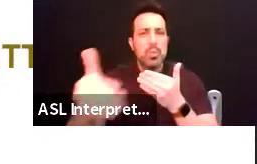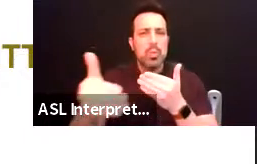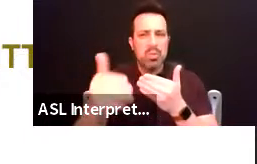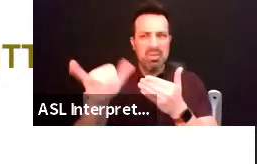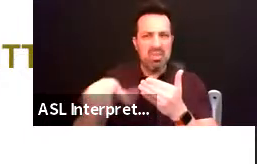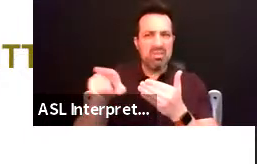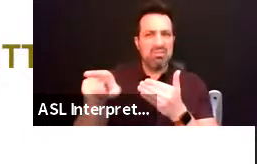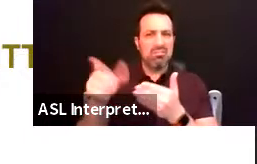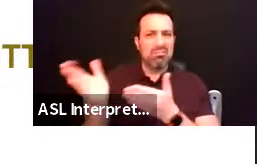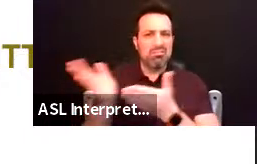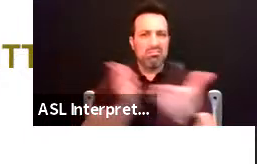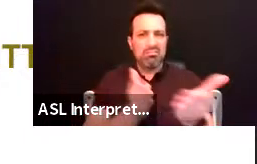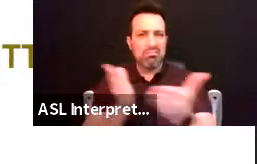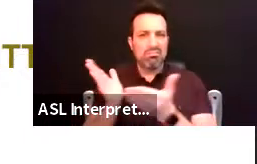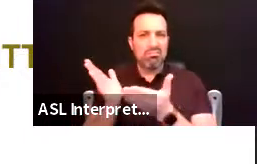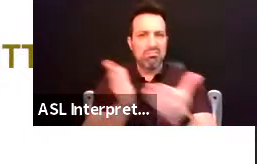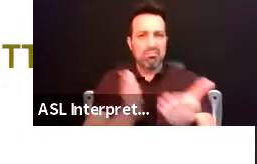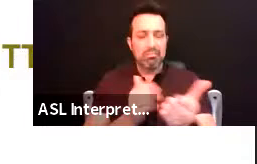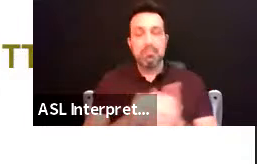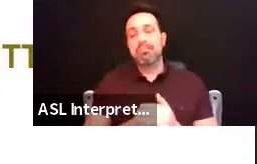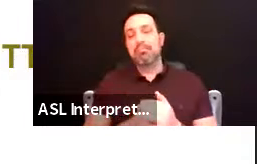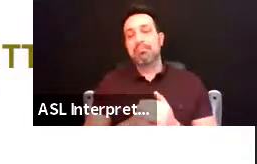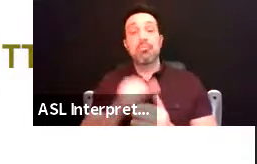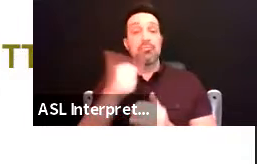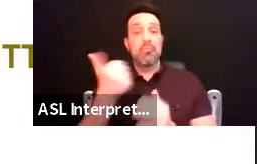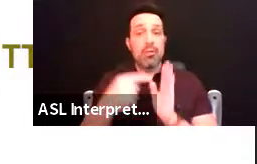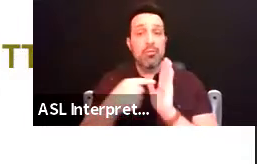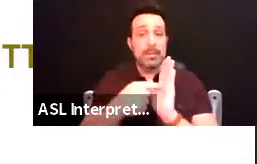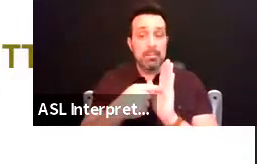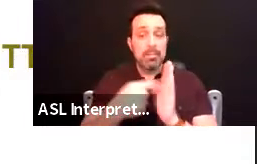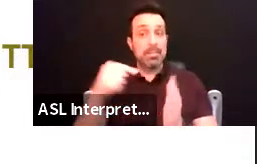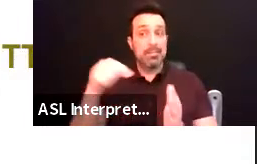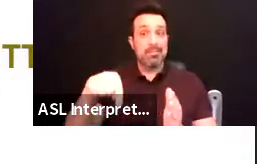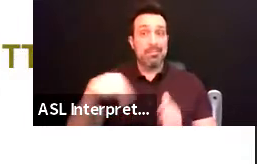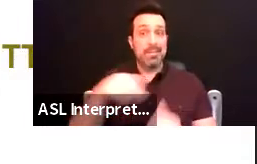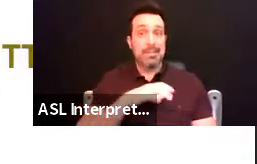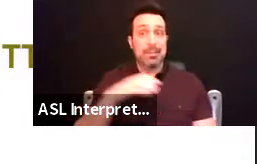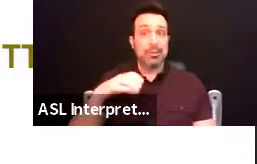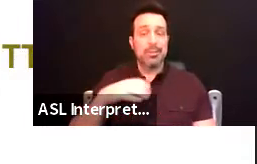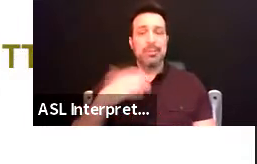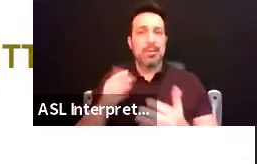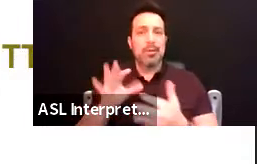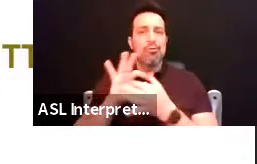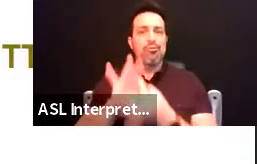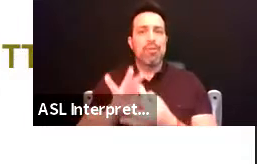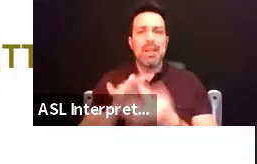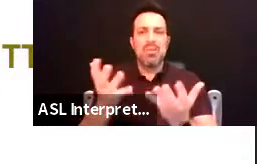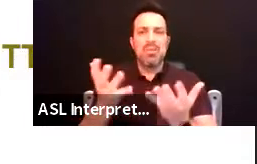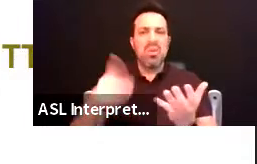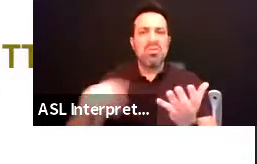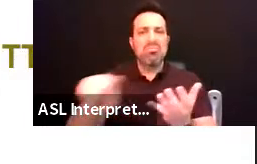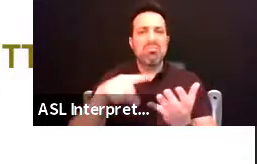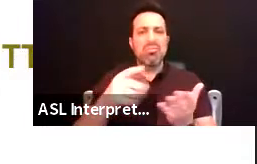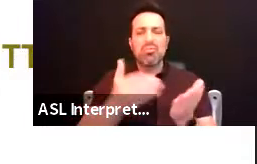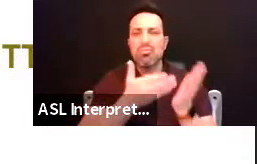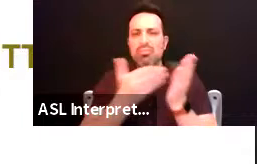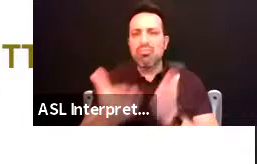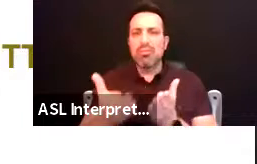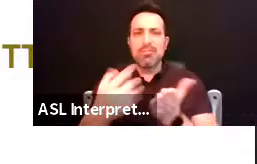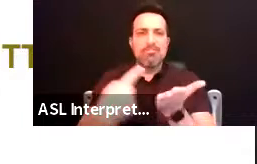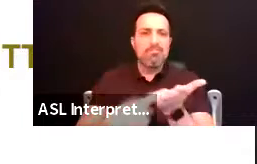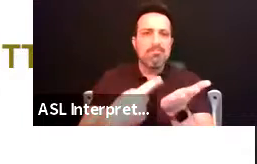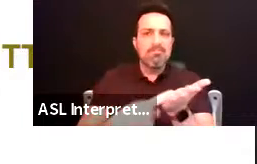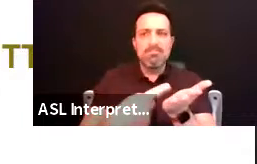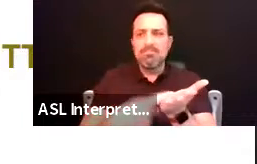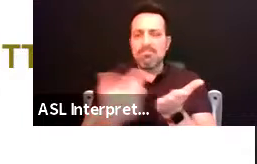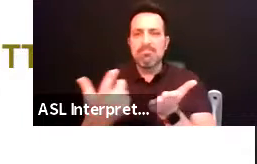issue. Another example could be for this commission is things related to what you all are bringing to the table. And that